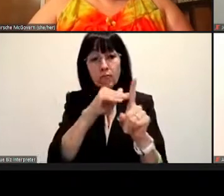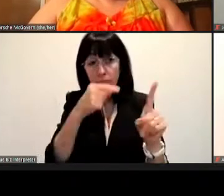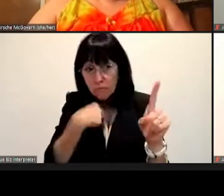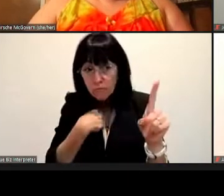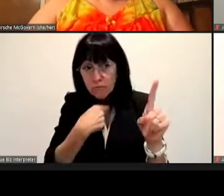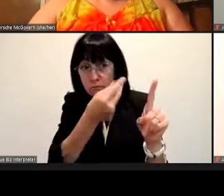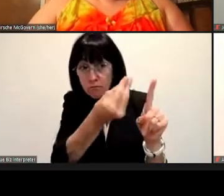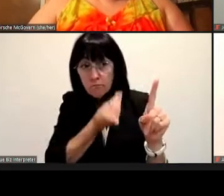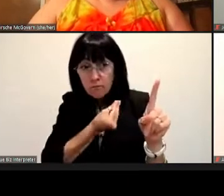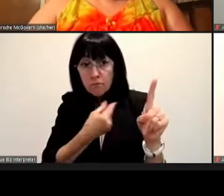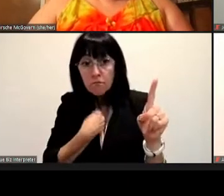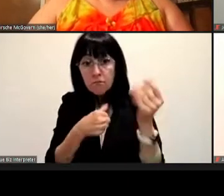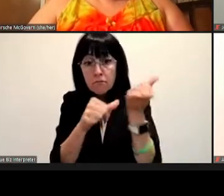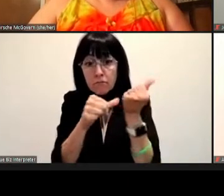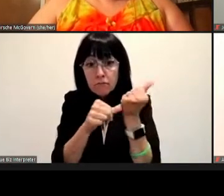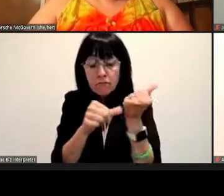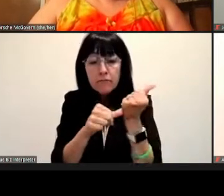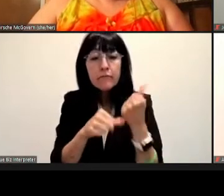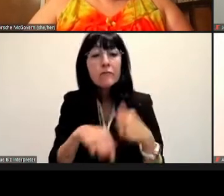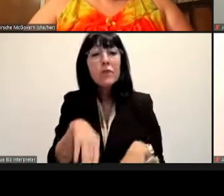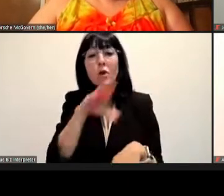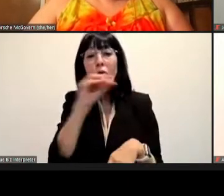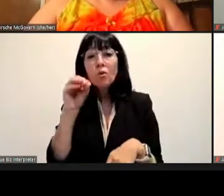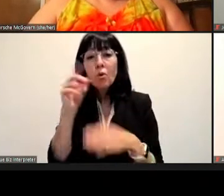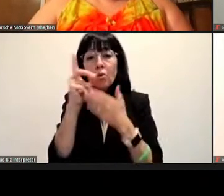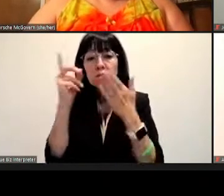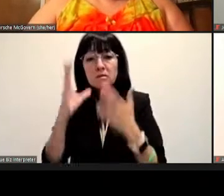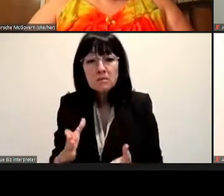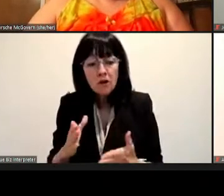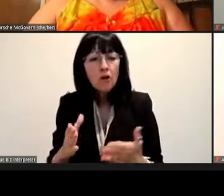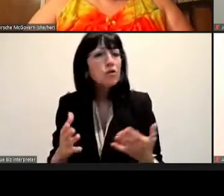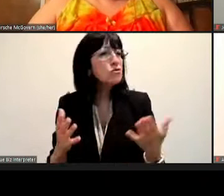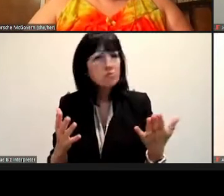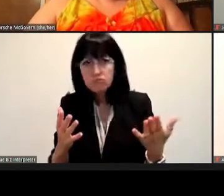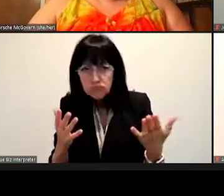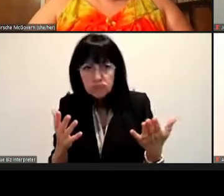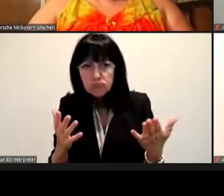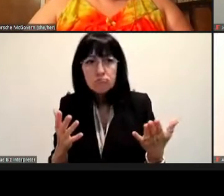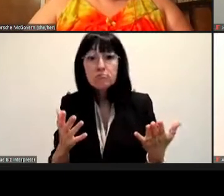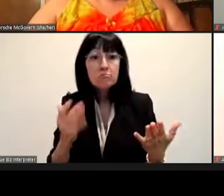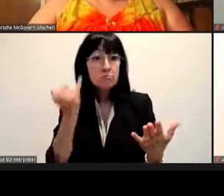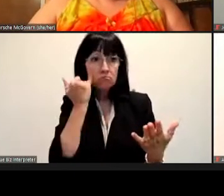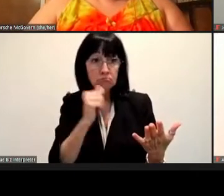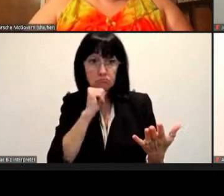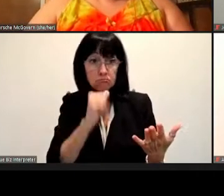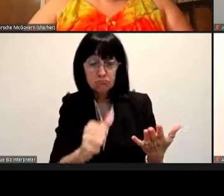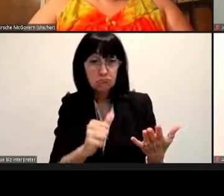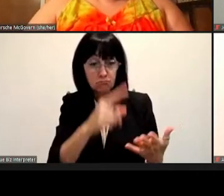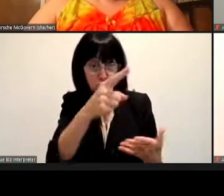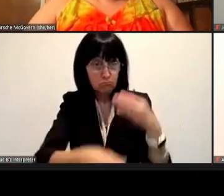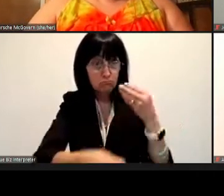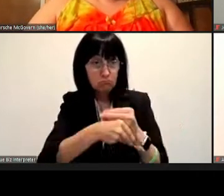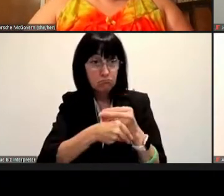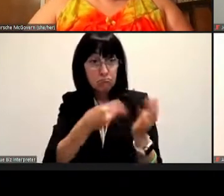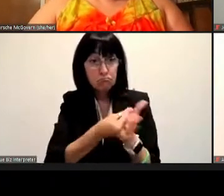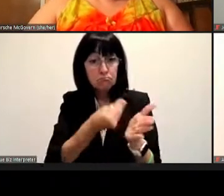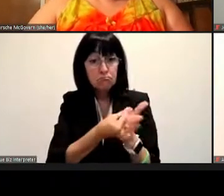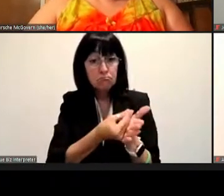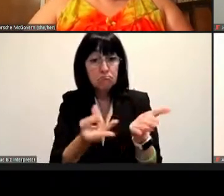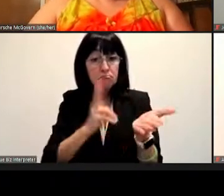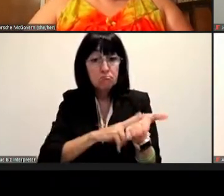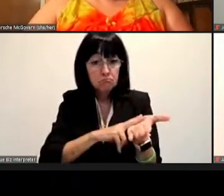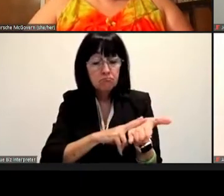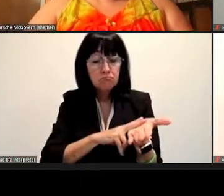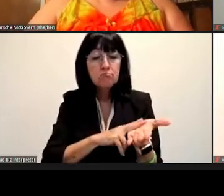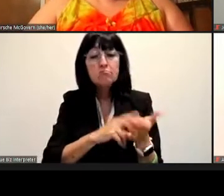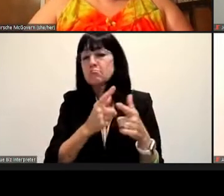co-designer opportunity, what are your politics around adding money to that or taking my money and splitting